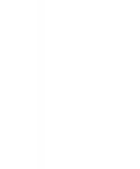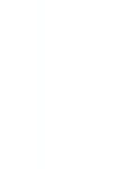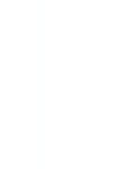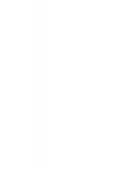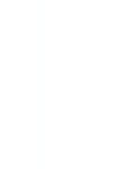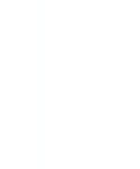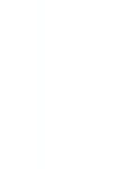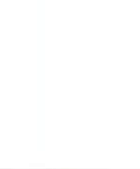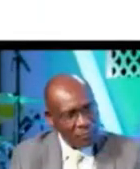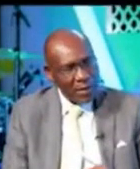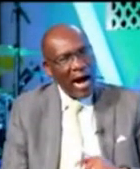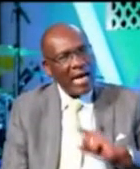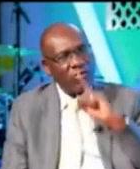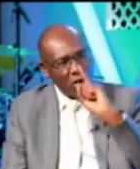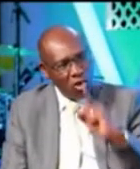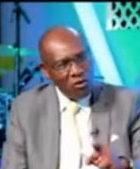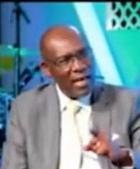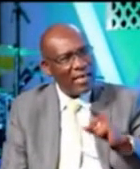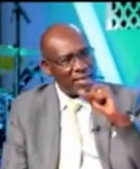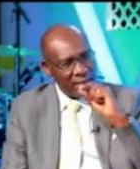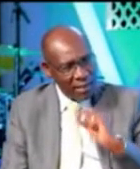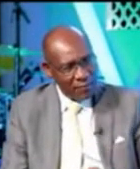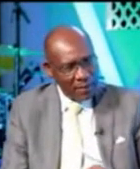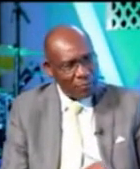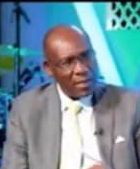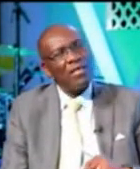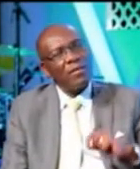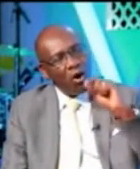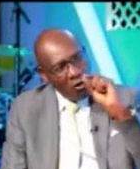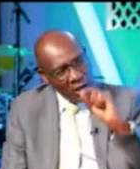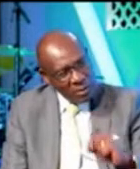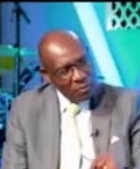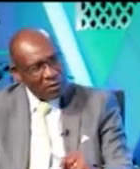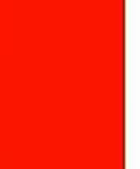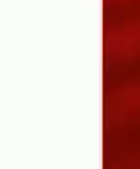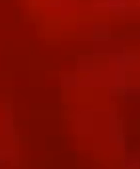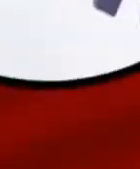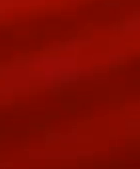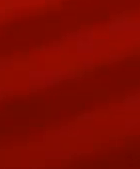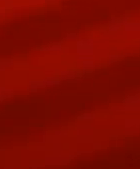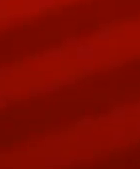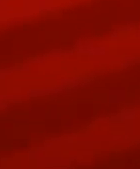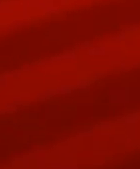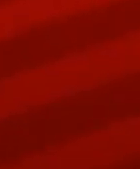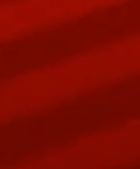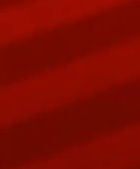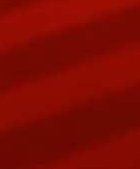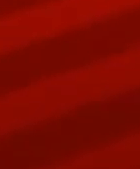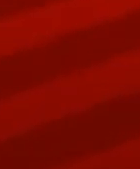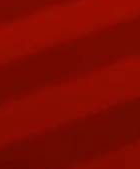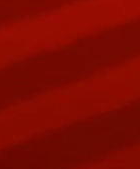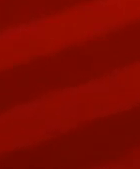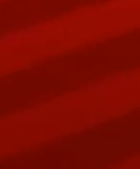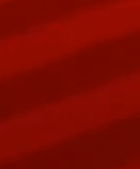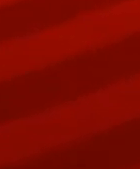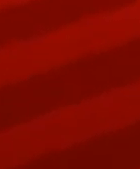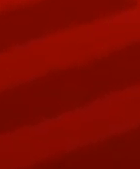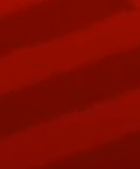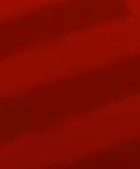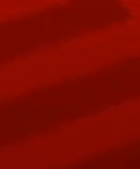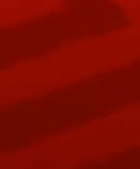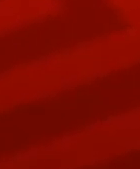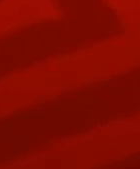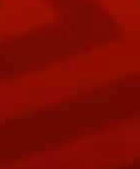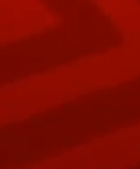Answer Ministries with over 45% of authentic and credible local content every week. Hope TV is a sister station